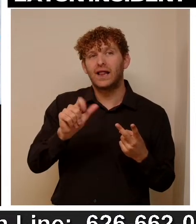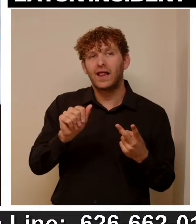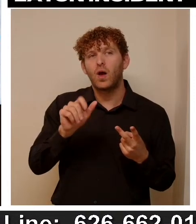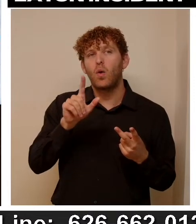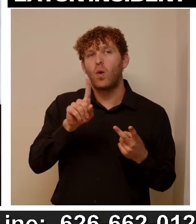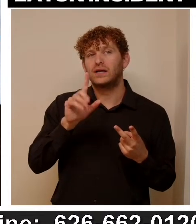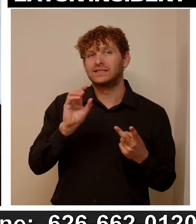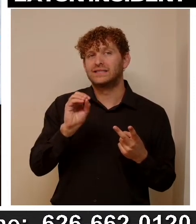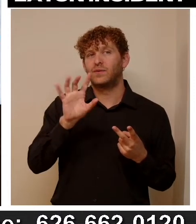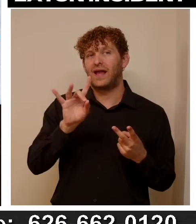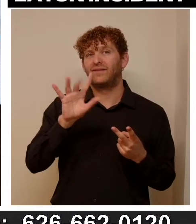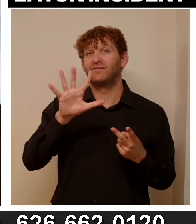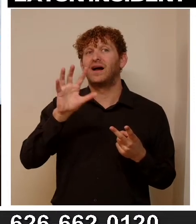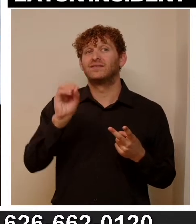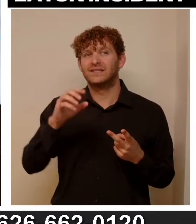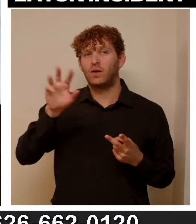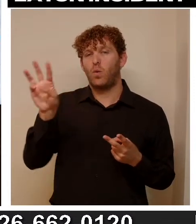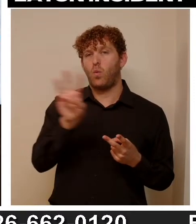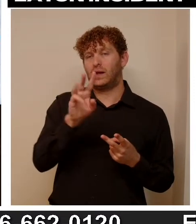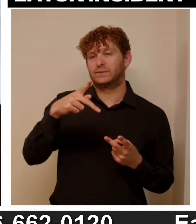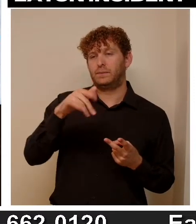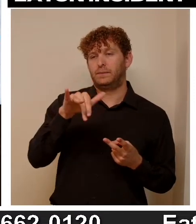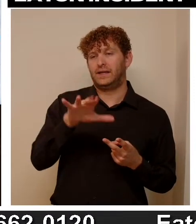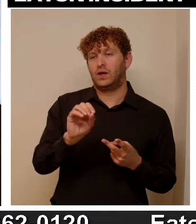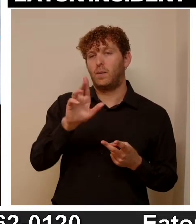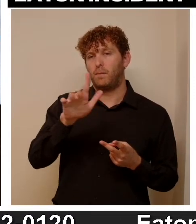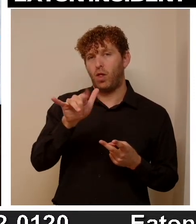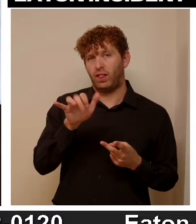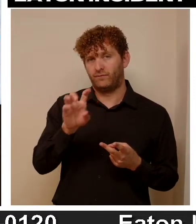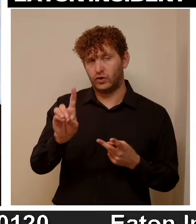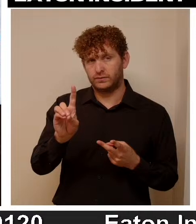Pico Boulevard in Los Angeles. Thank you.